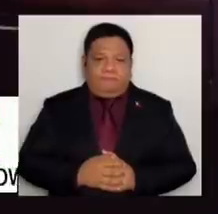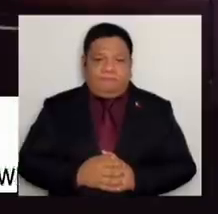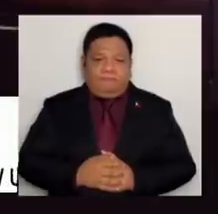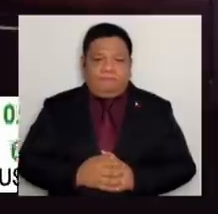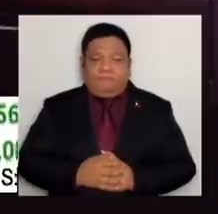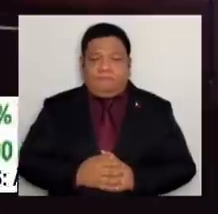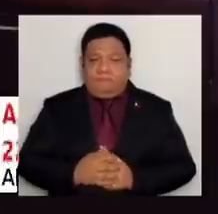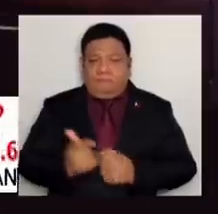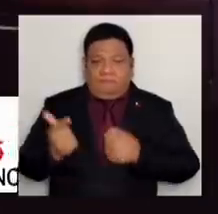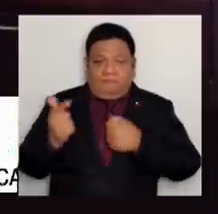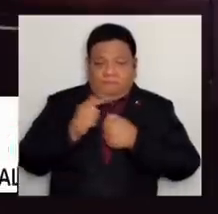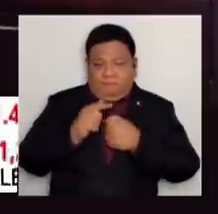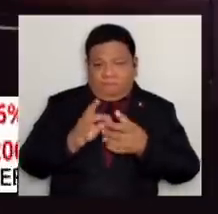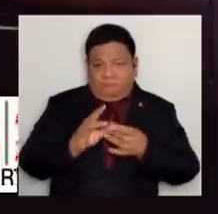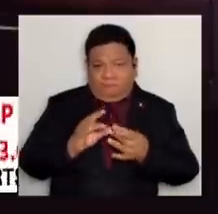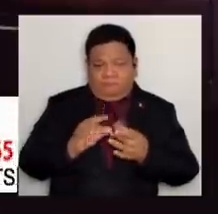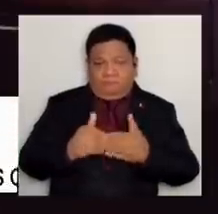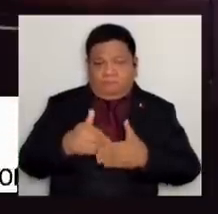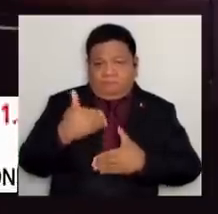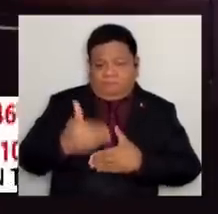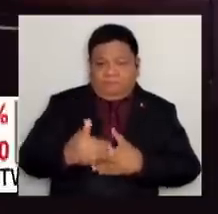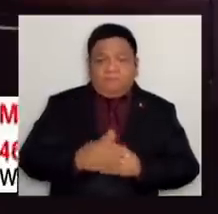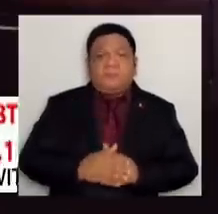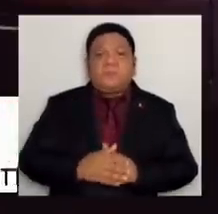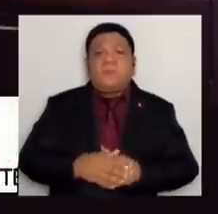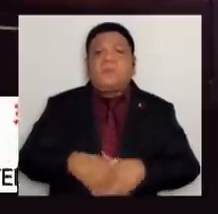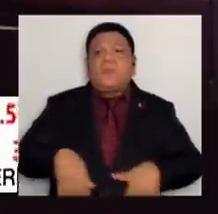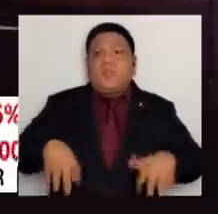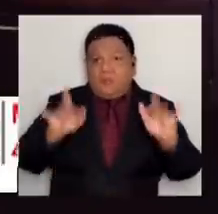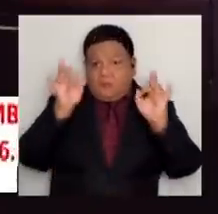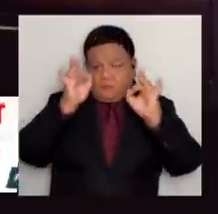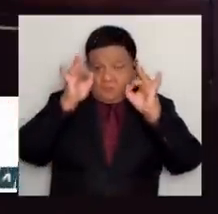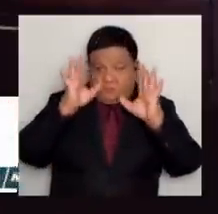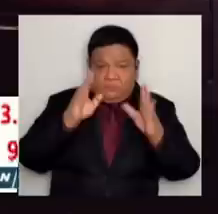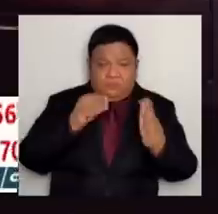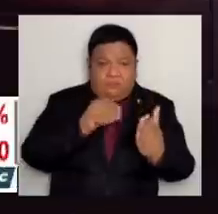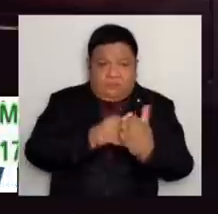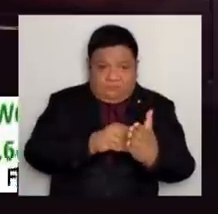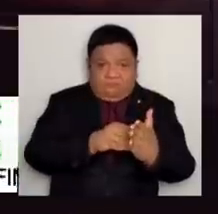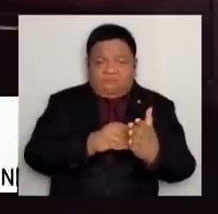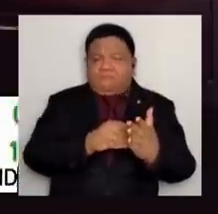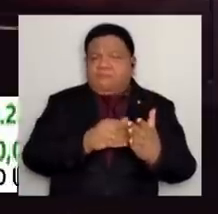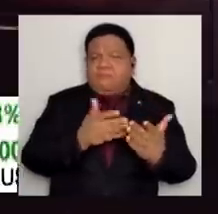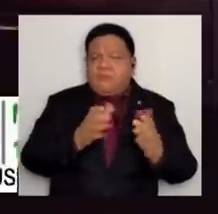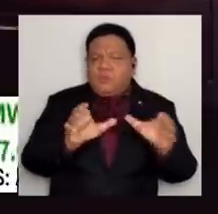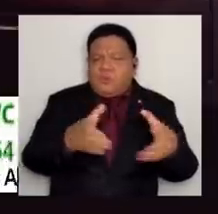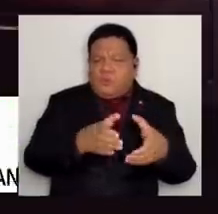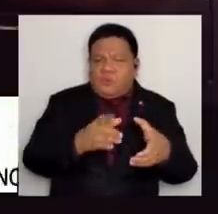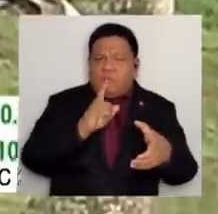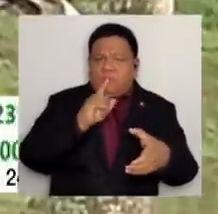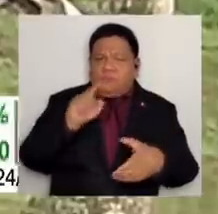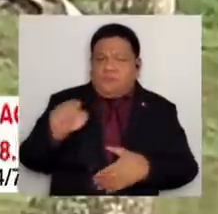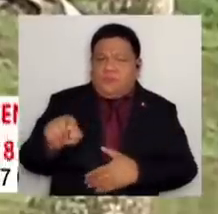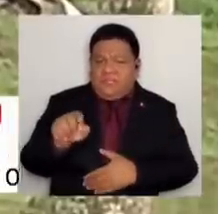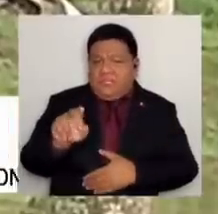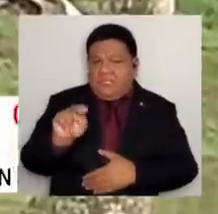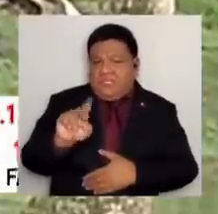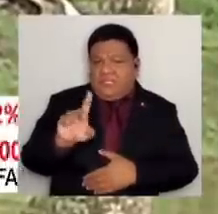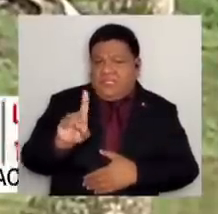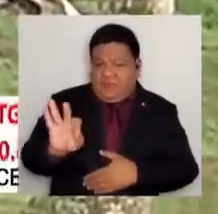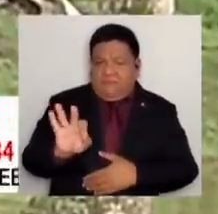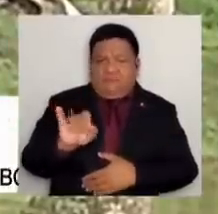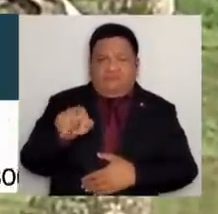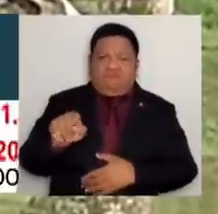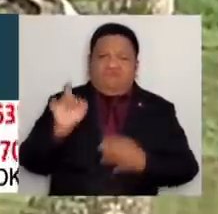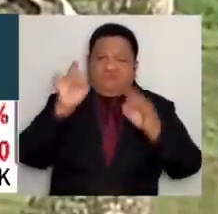The Anti-Terrorism Council has designated the National Democratic Front as a terrorist organization. In a resolution signed last